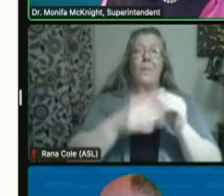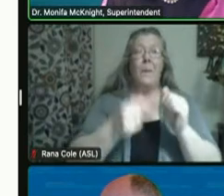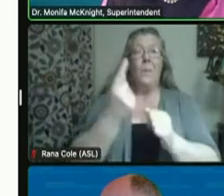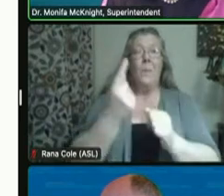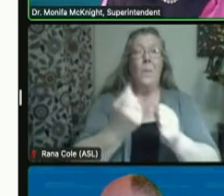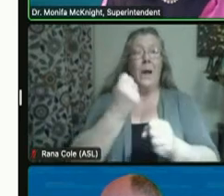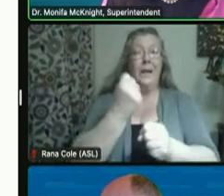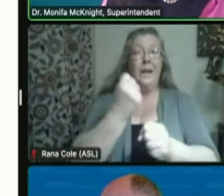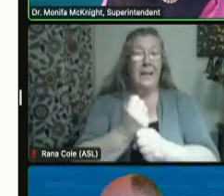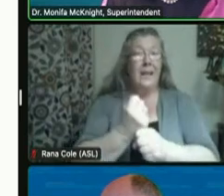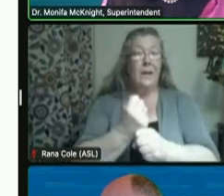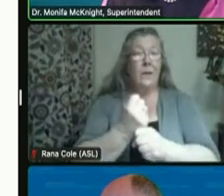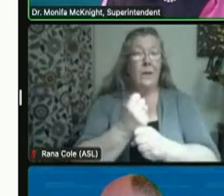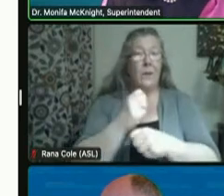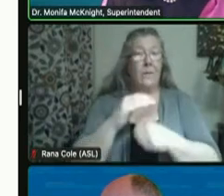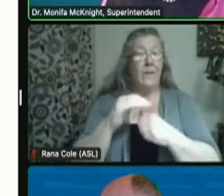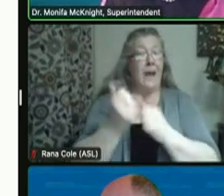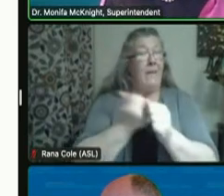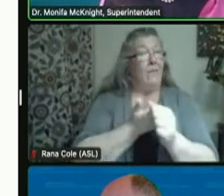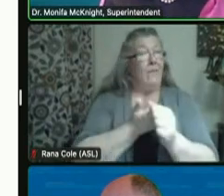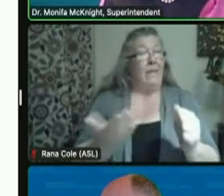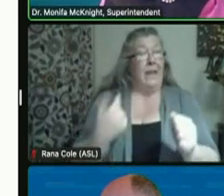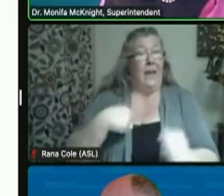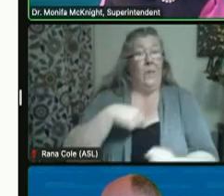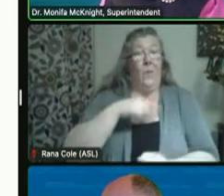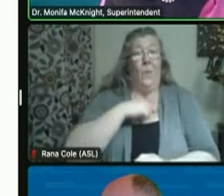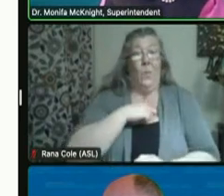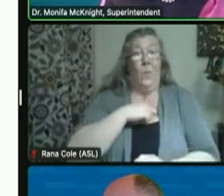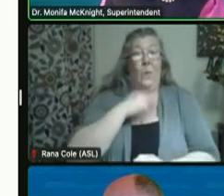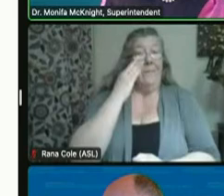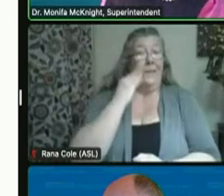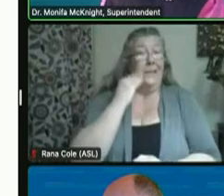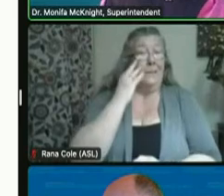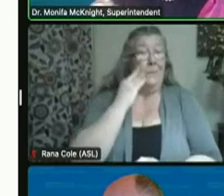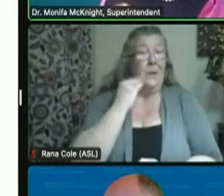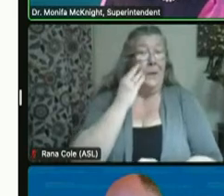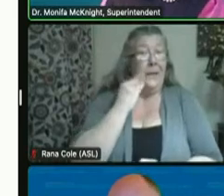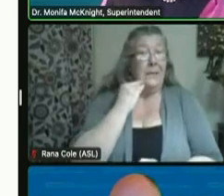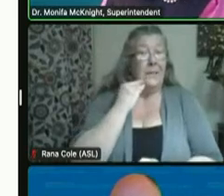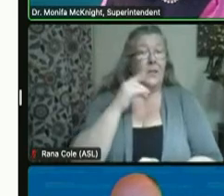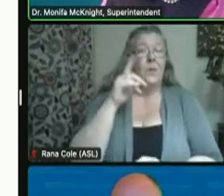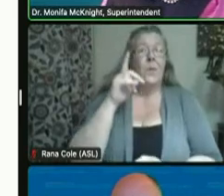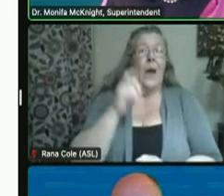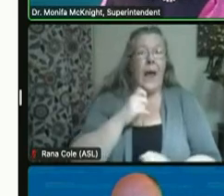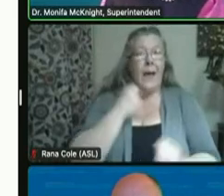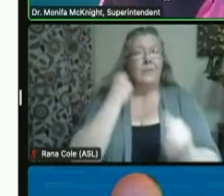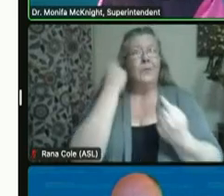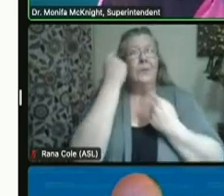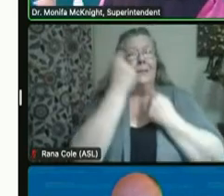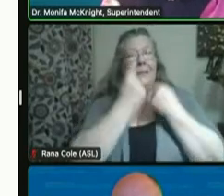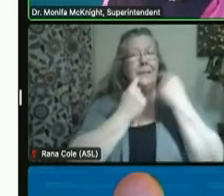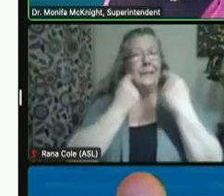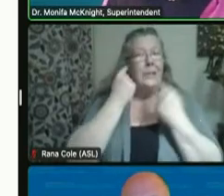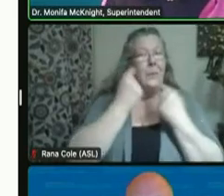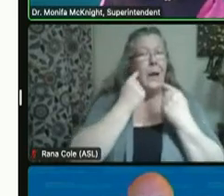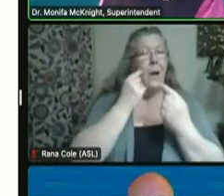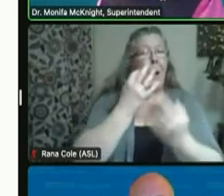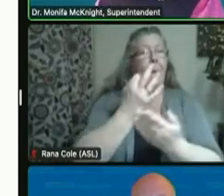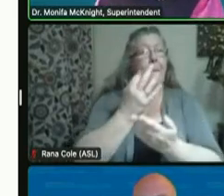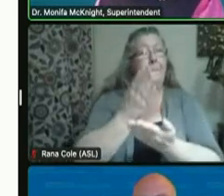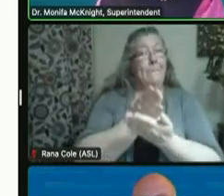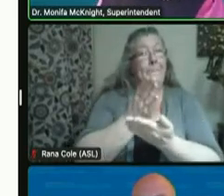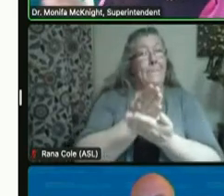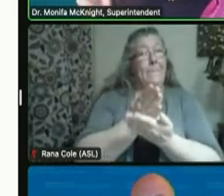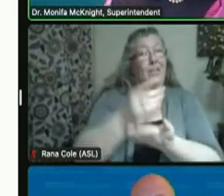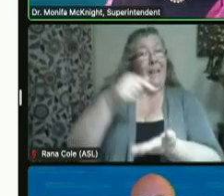that we've experienced from COVID-19. So it's something that we have to take into consideration. And so when we think about our budget this year, of course, we're going to be moving